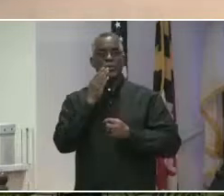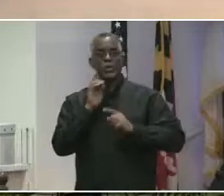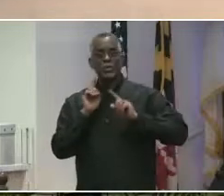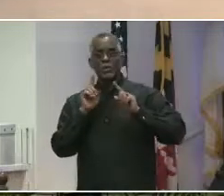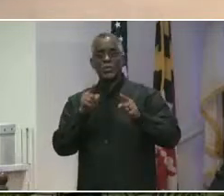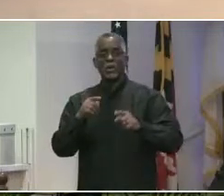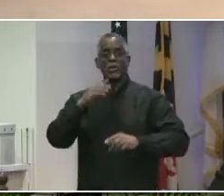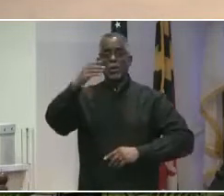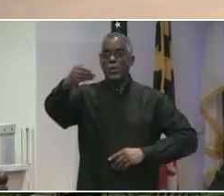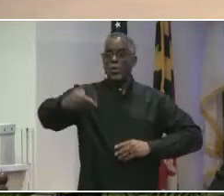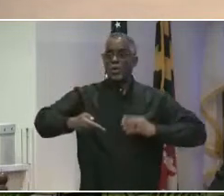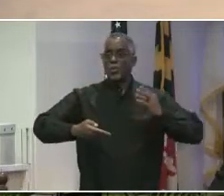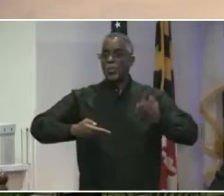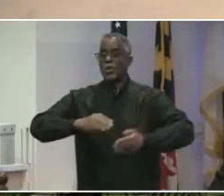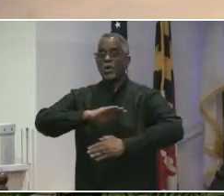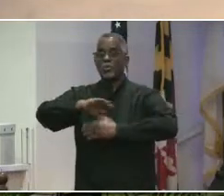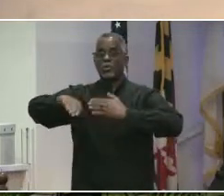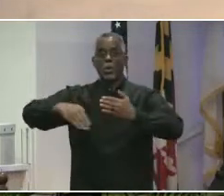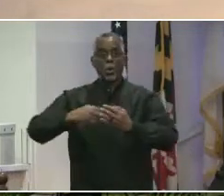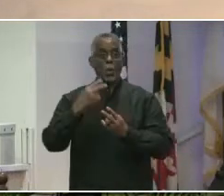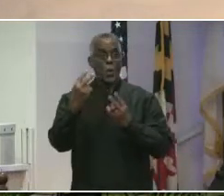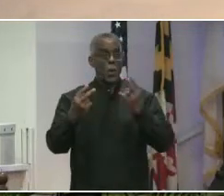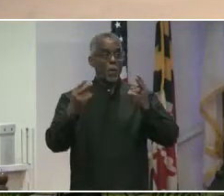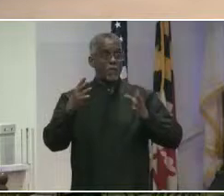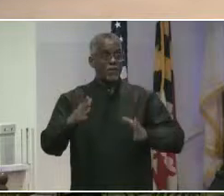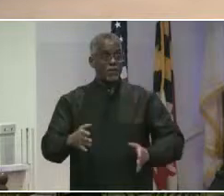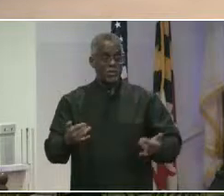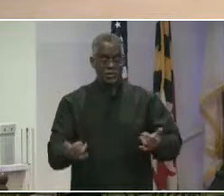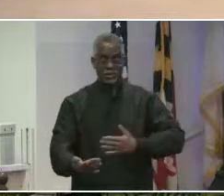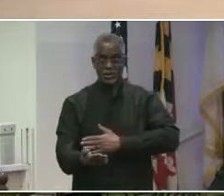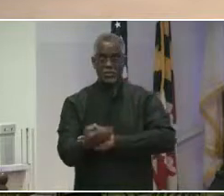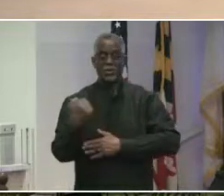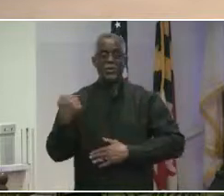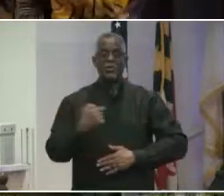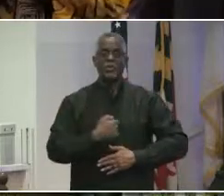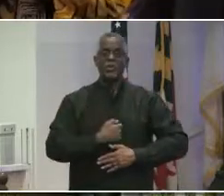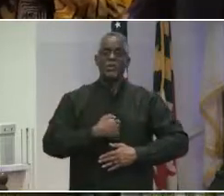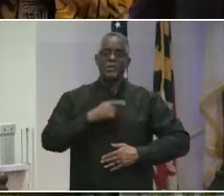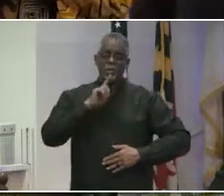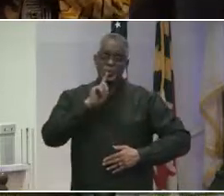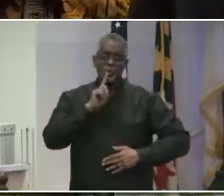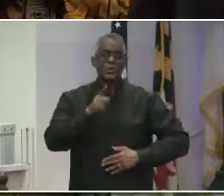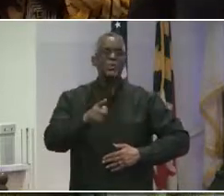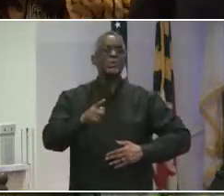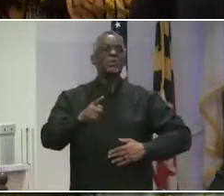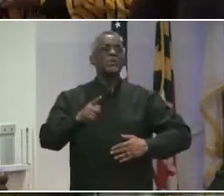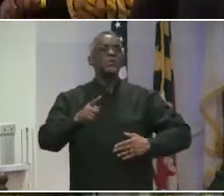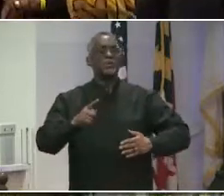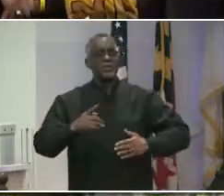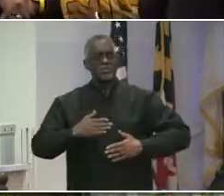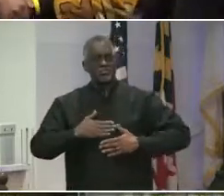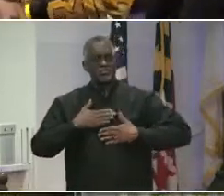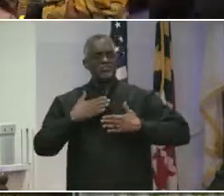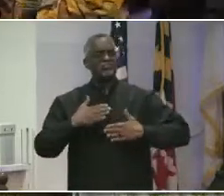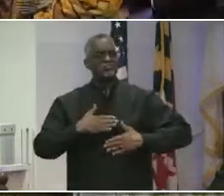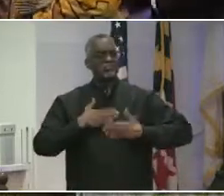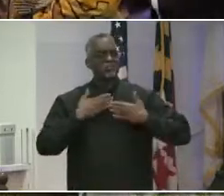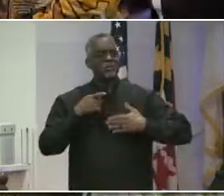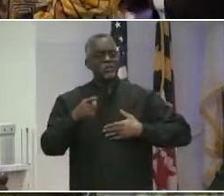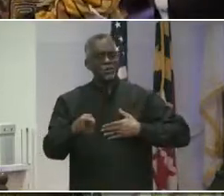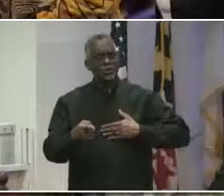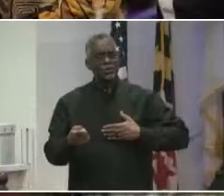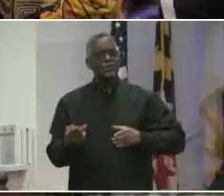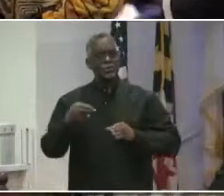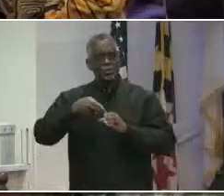will all of our visitors in the house this morning. We are so very, very glad that you are